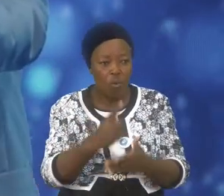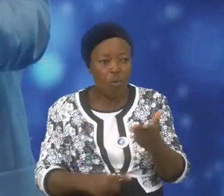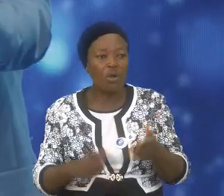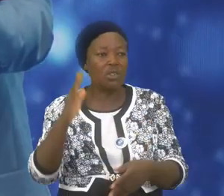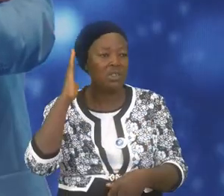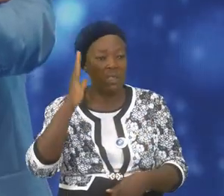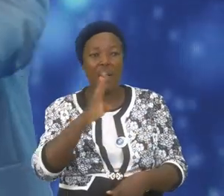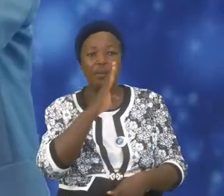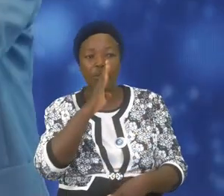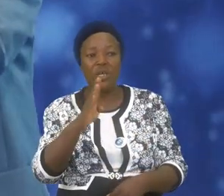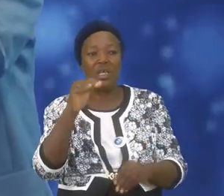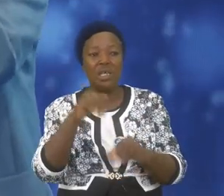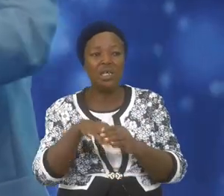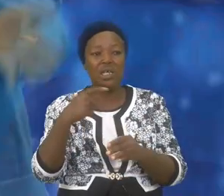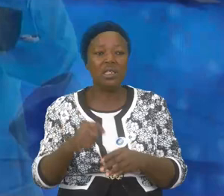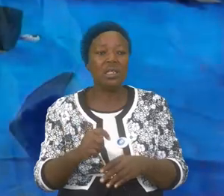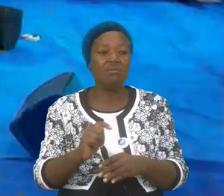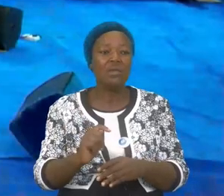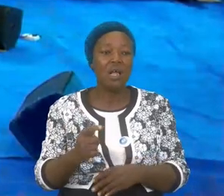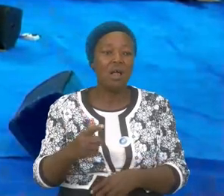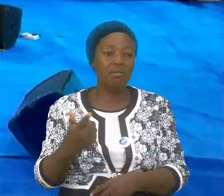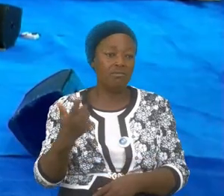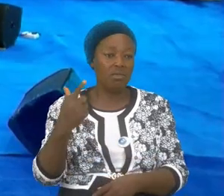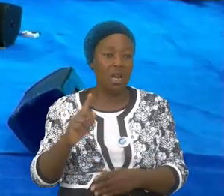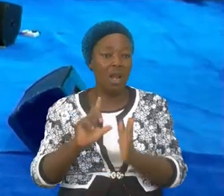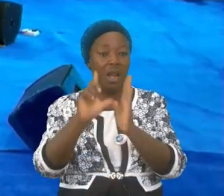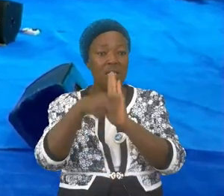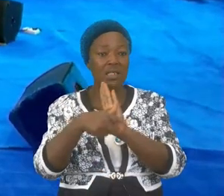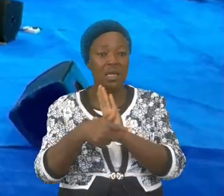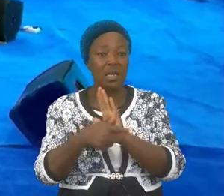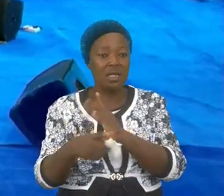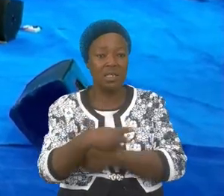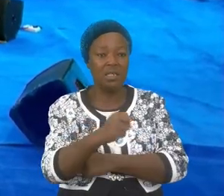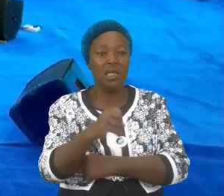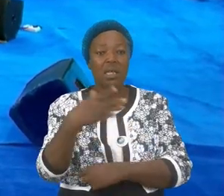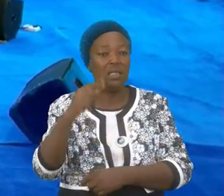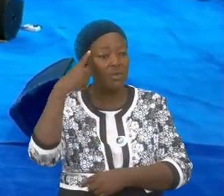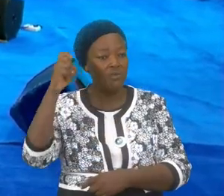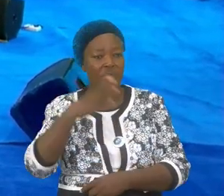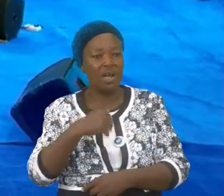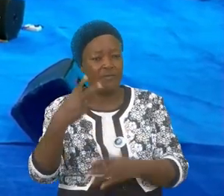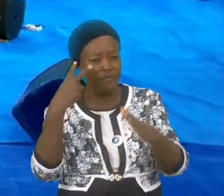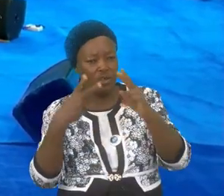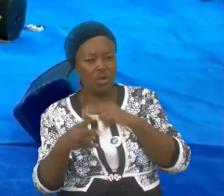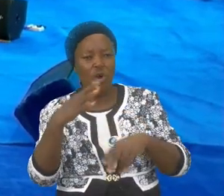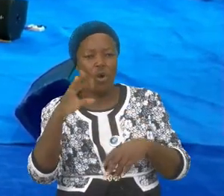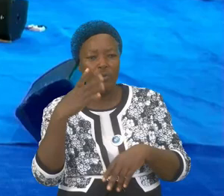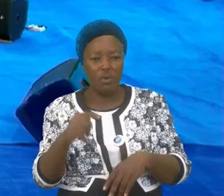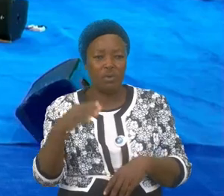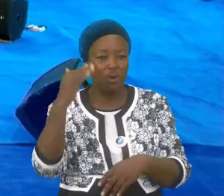the dream and the vision of thy head upon thy bed are